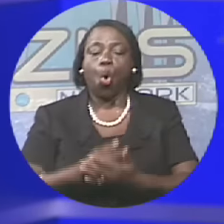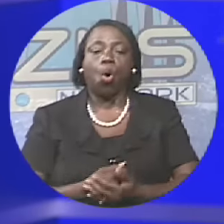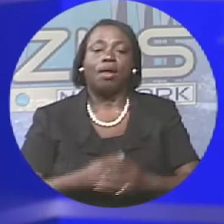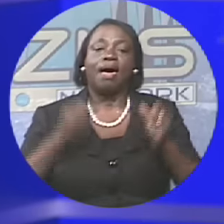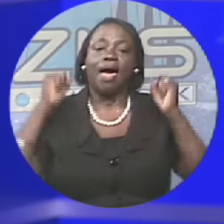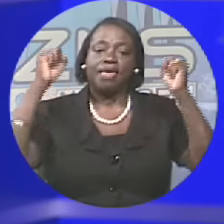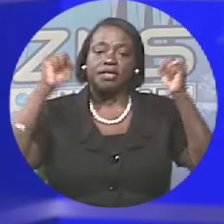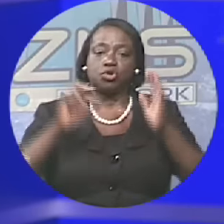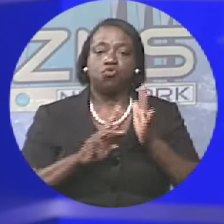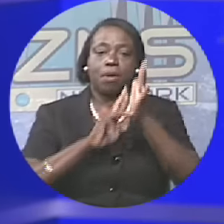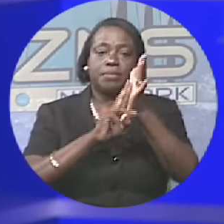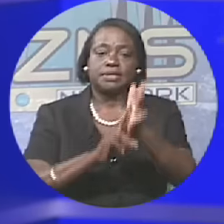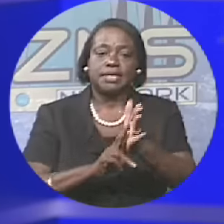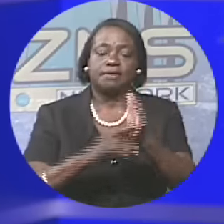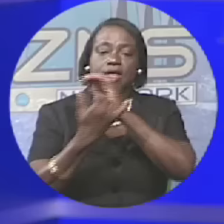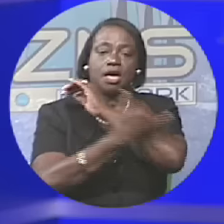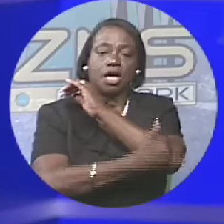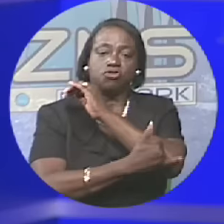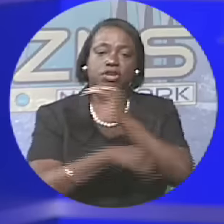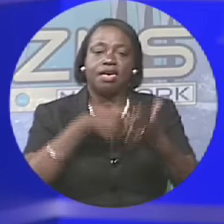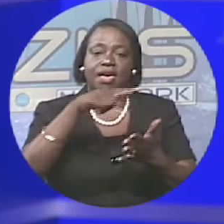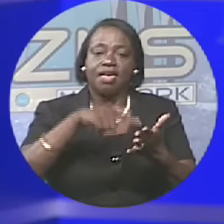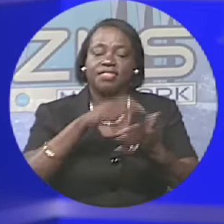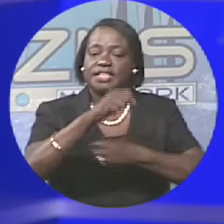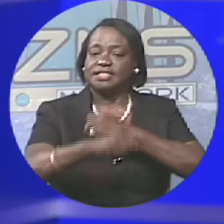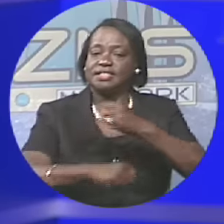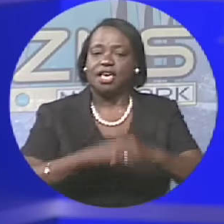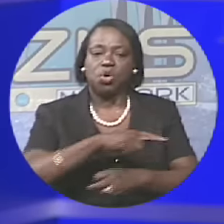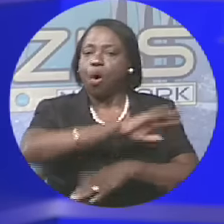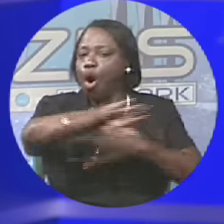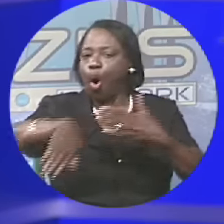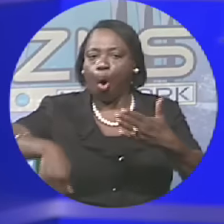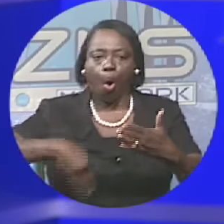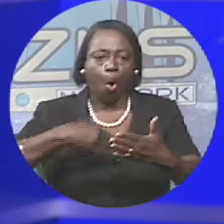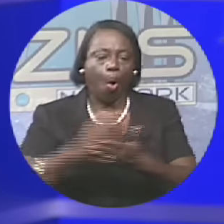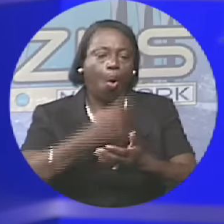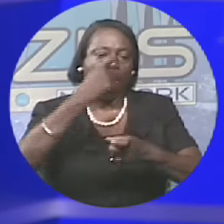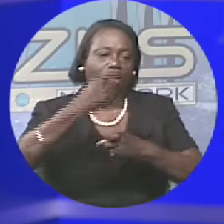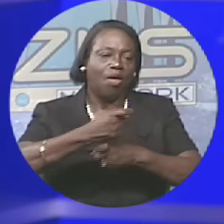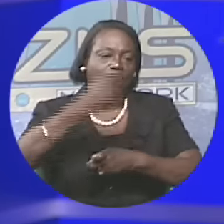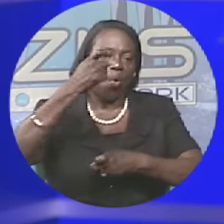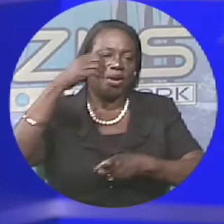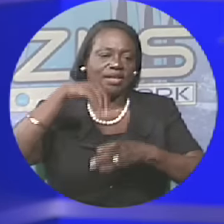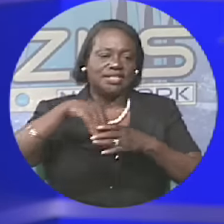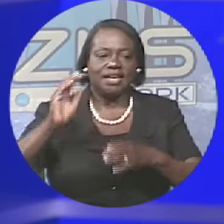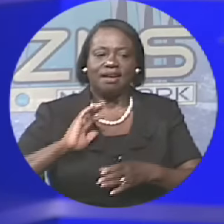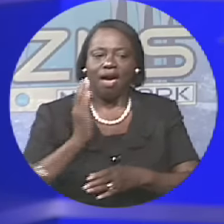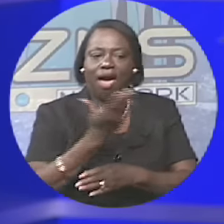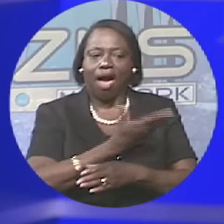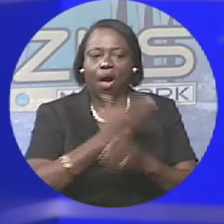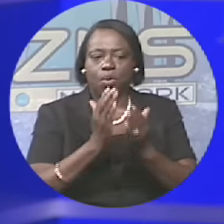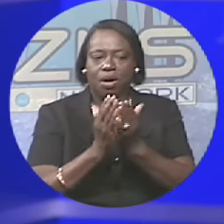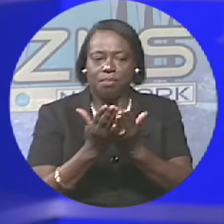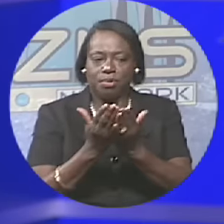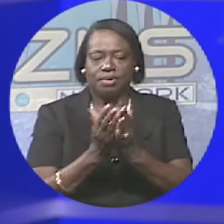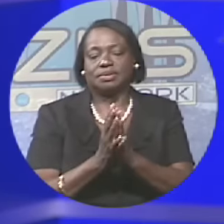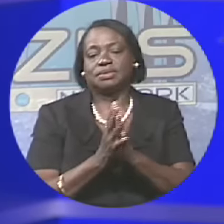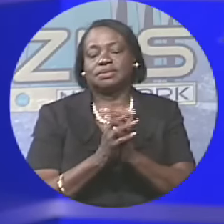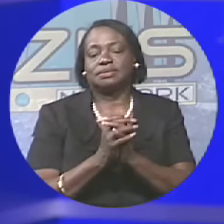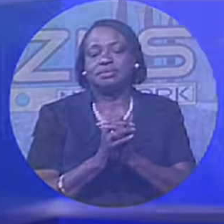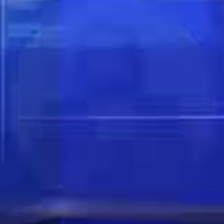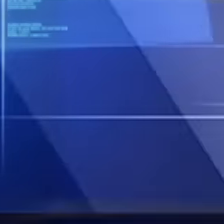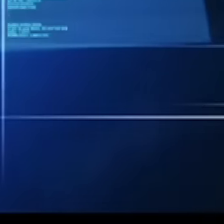country this year on the various teams. You are all winners in our books. Well, that's all the time we have for sports. I'm Kelsey Johnson.